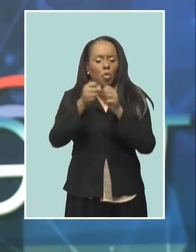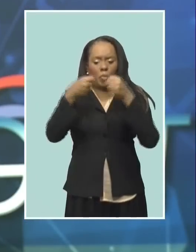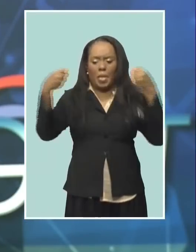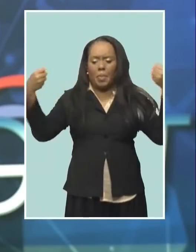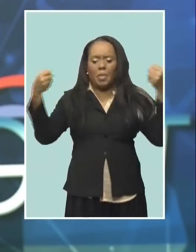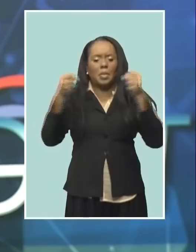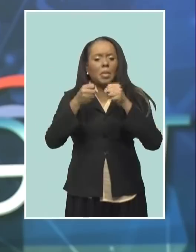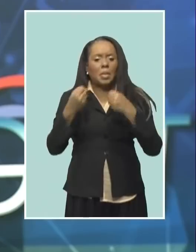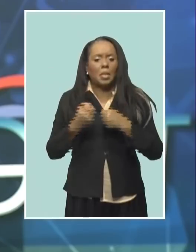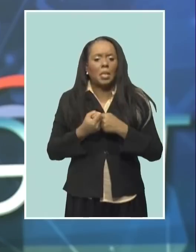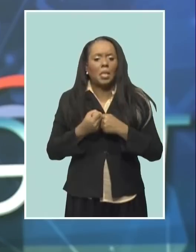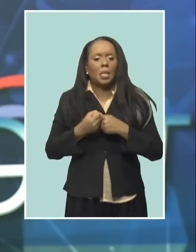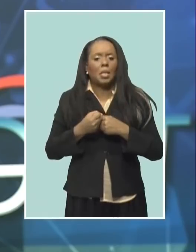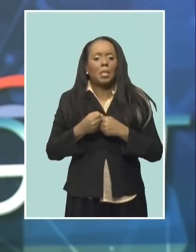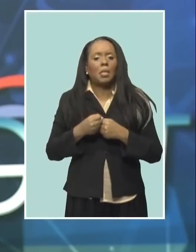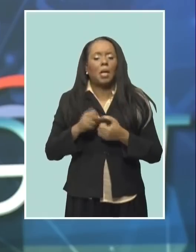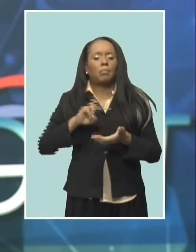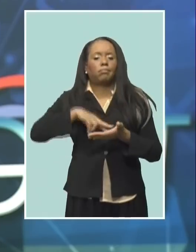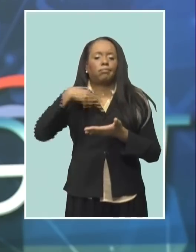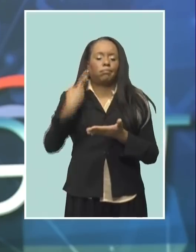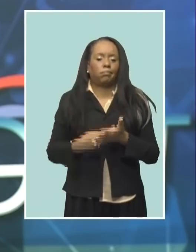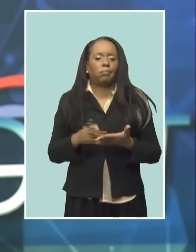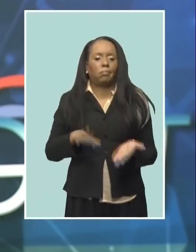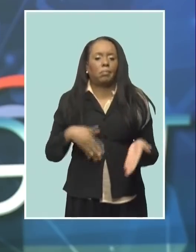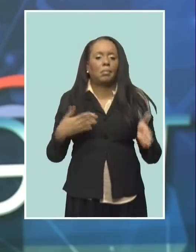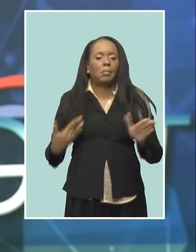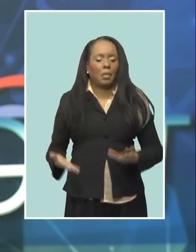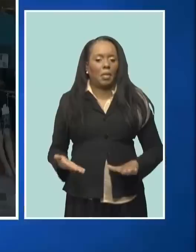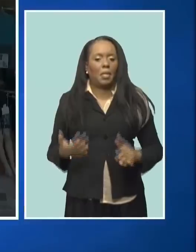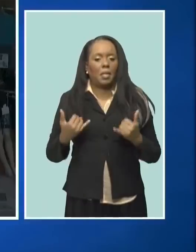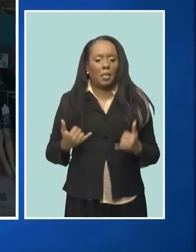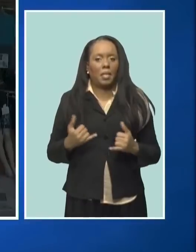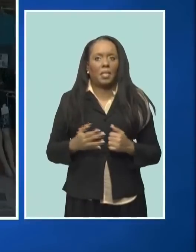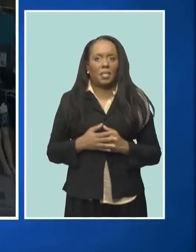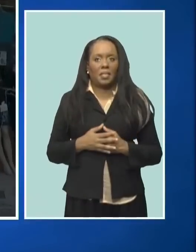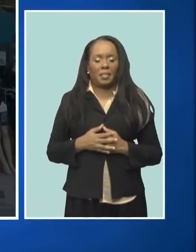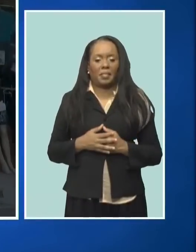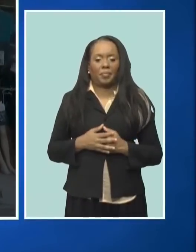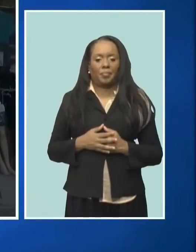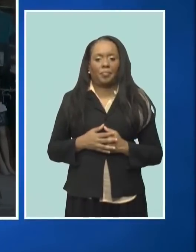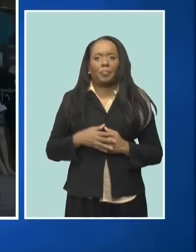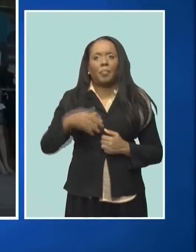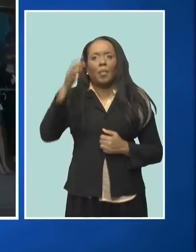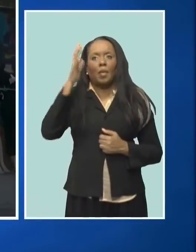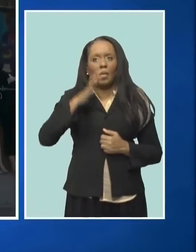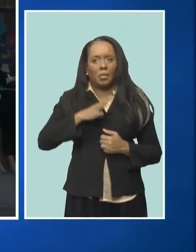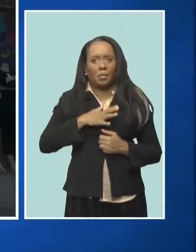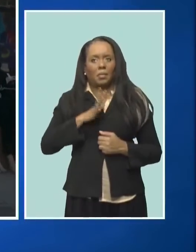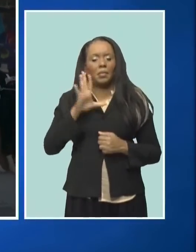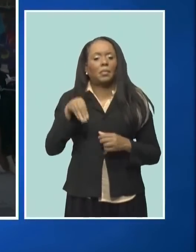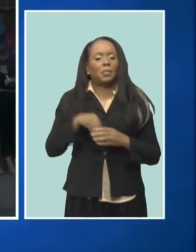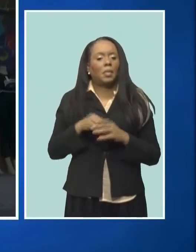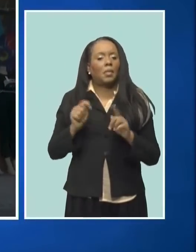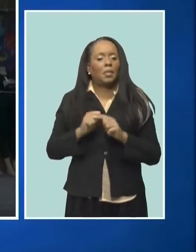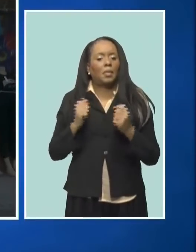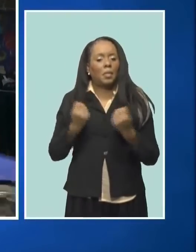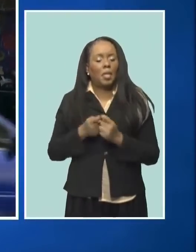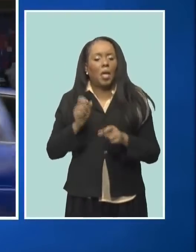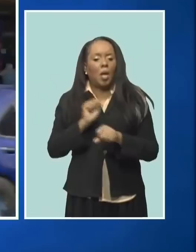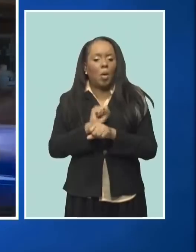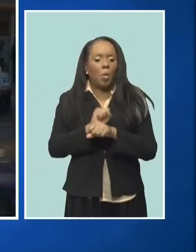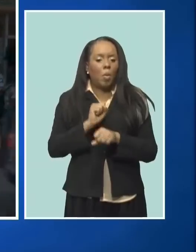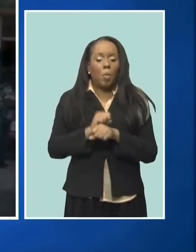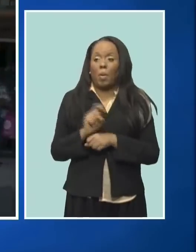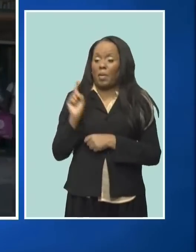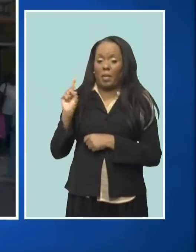by the newsstand where he worked on Rickett Street in the city. He was part of a vending network and usually operated a shift